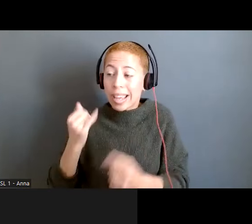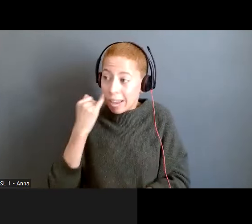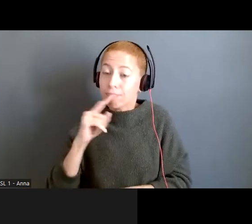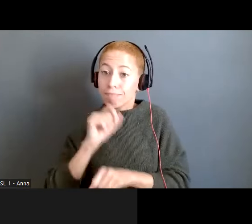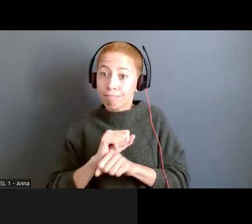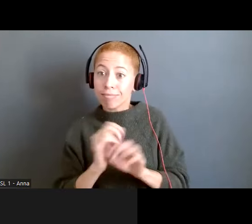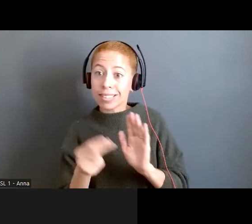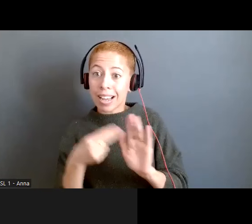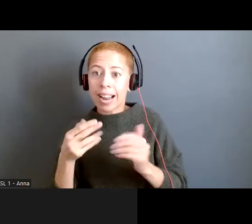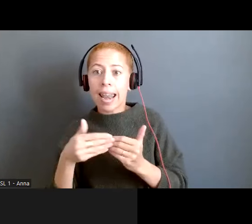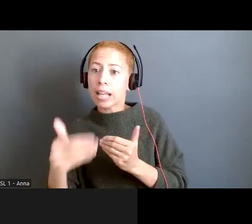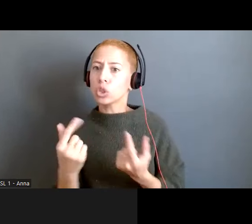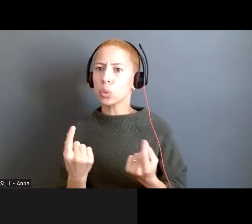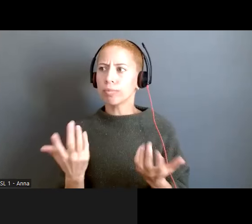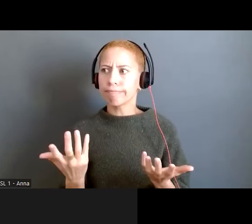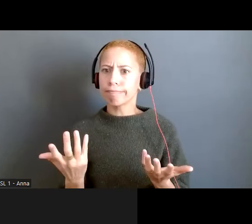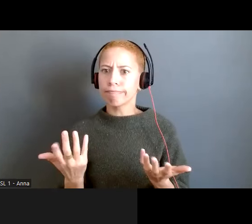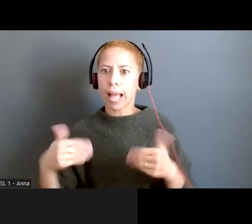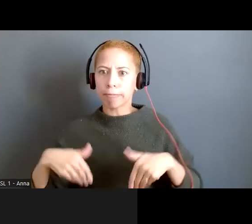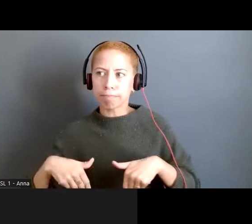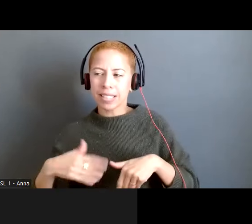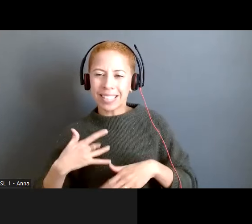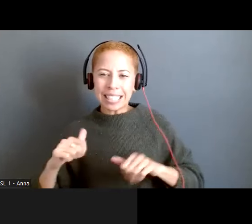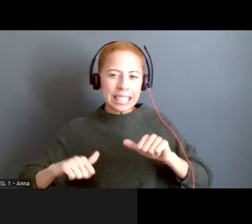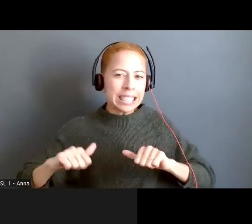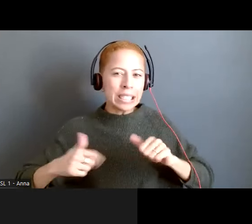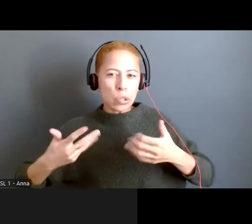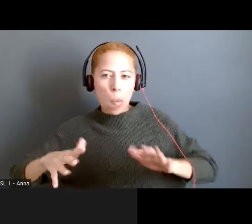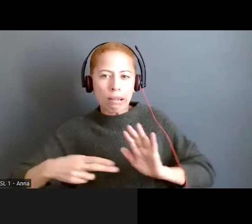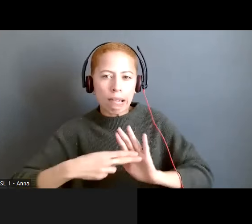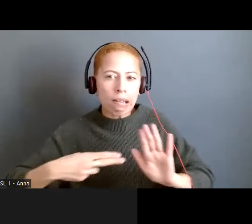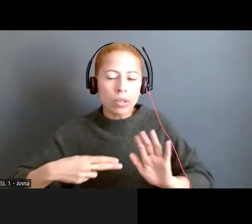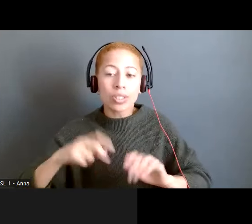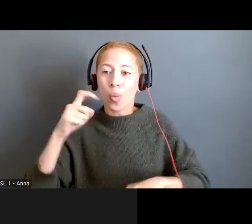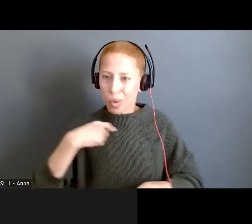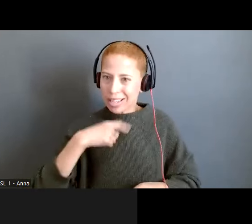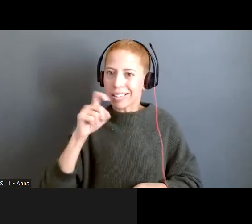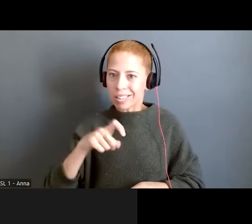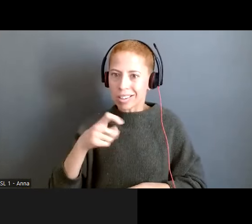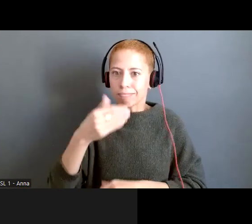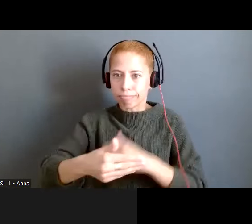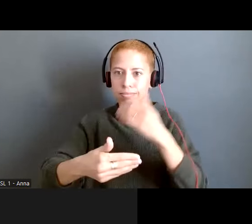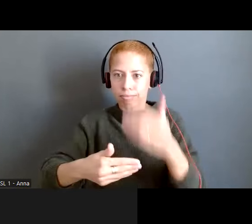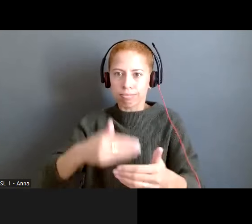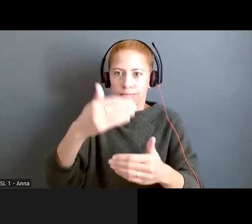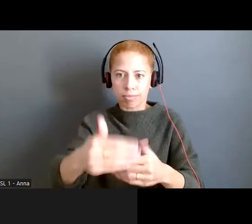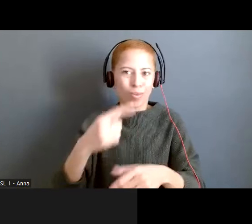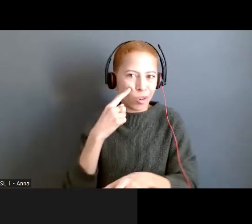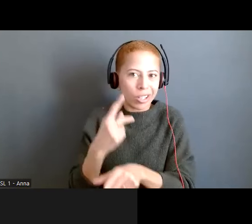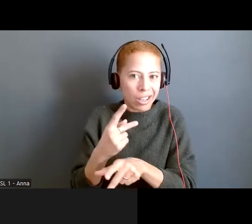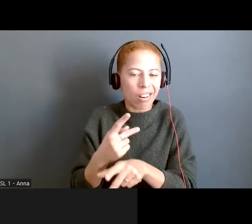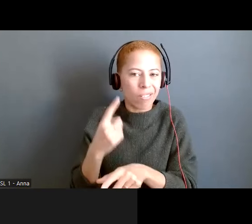what happens next? So we need a very clear pathway for care. And then the second thing is to